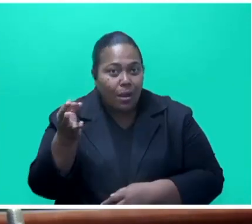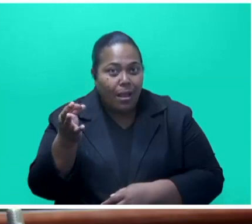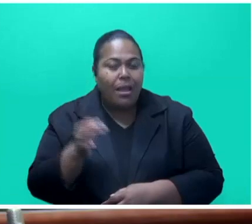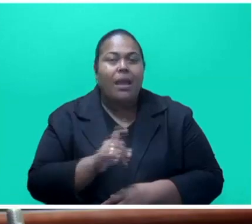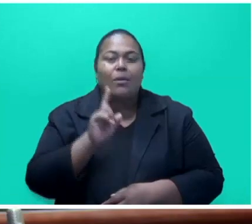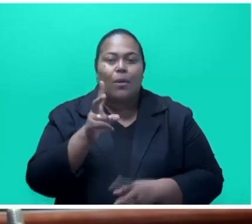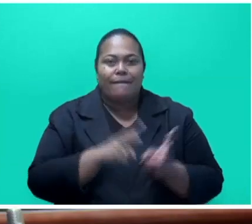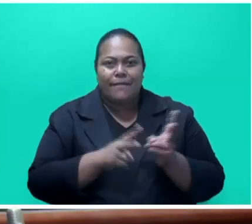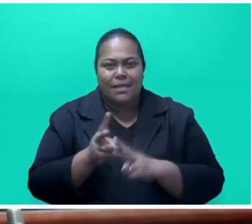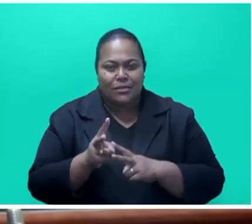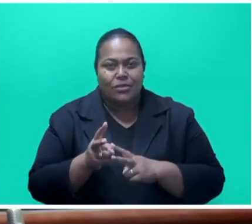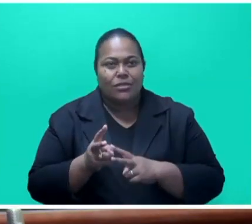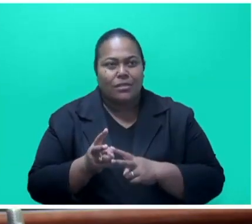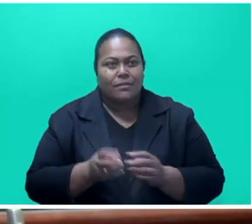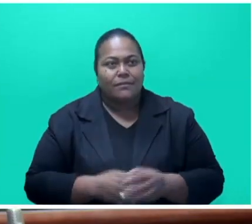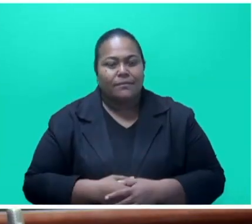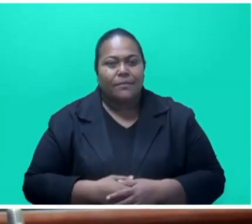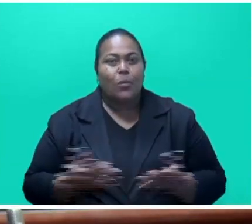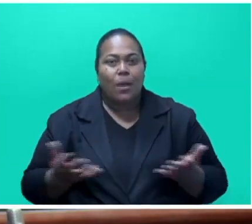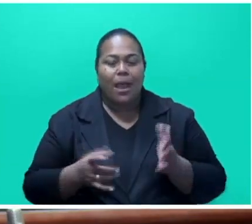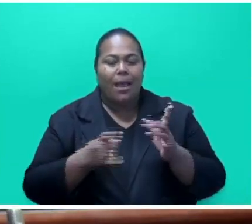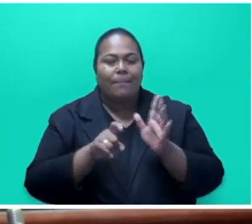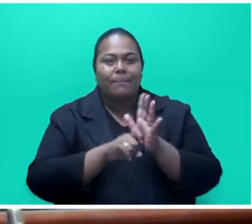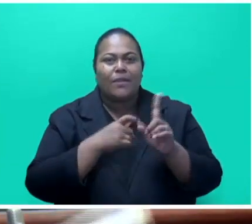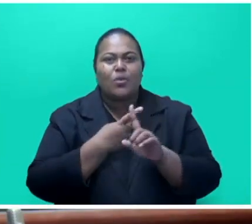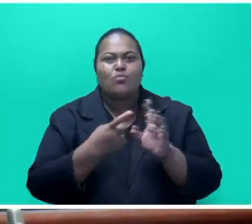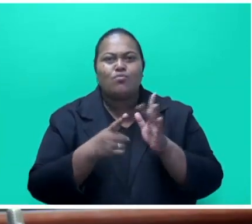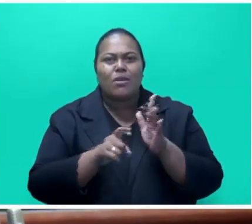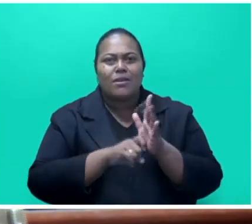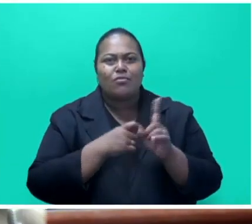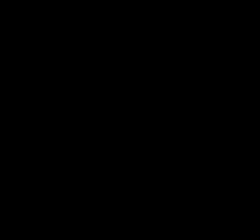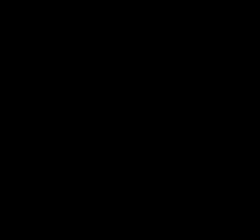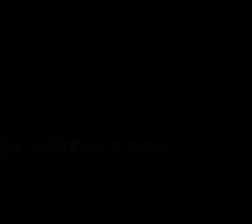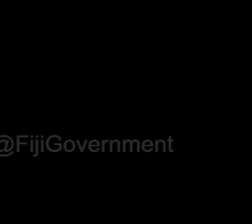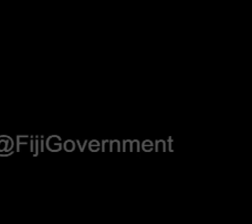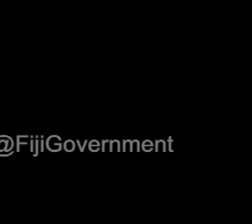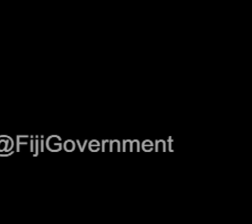No. 1 Village in Rakiraki. Thank you, Mr. Speaker.